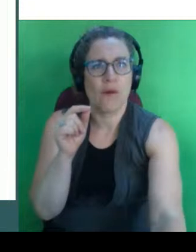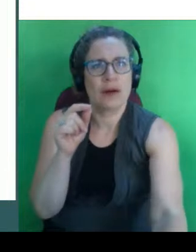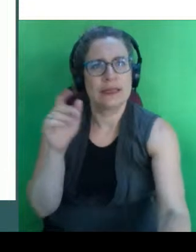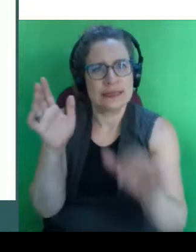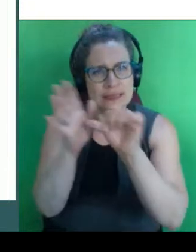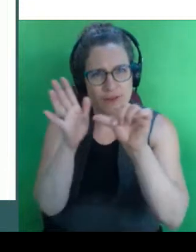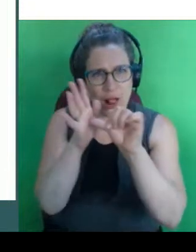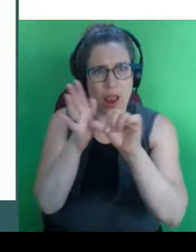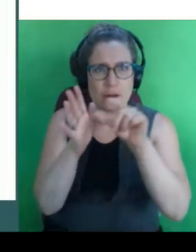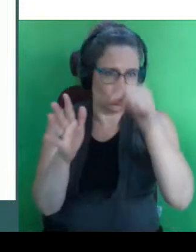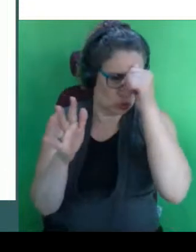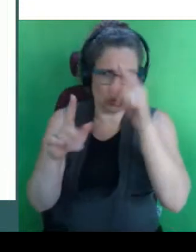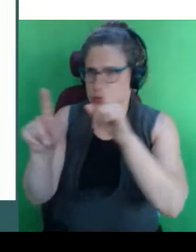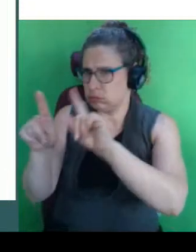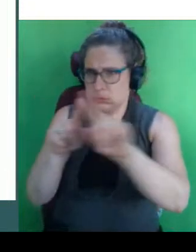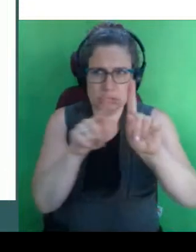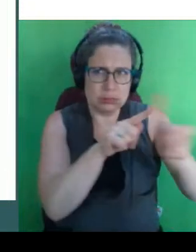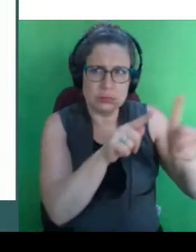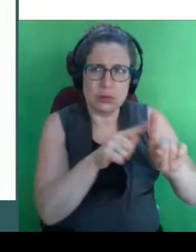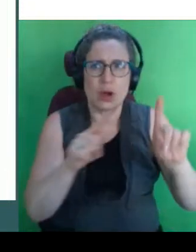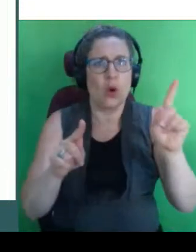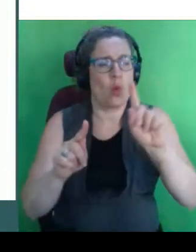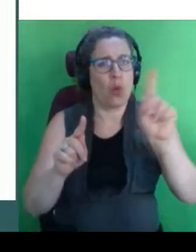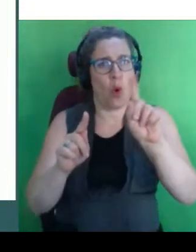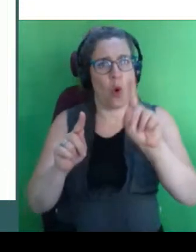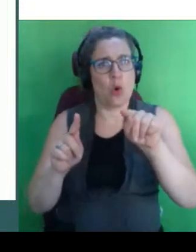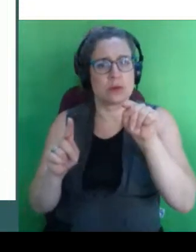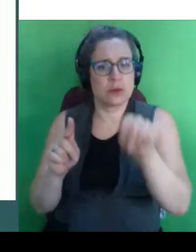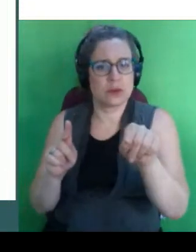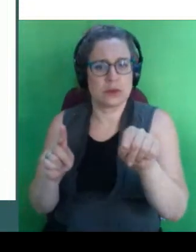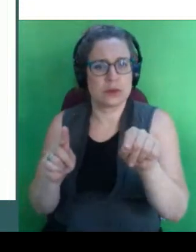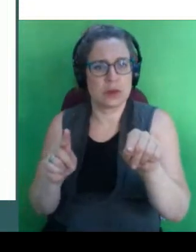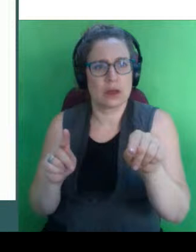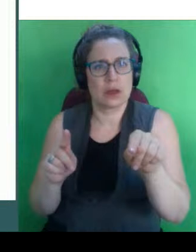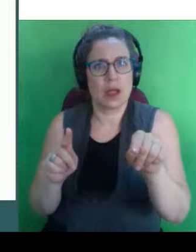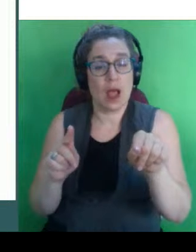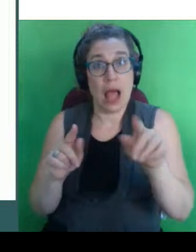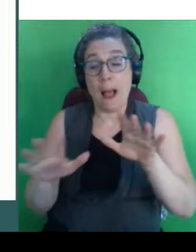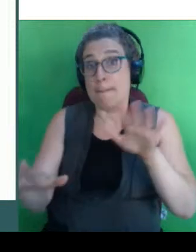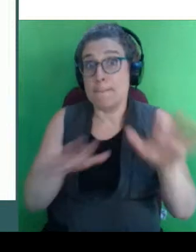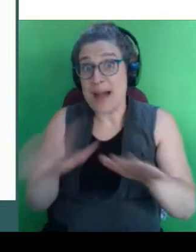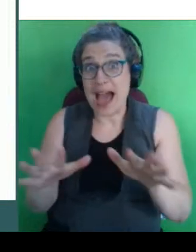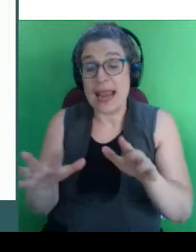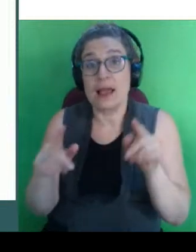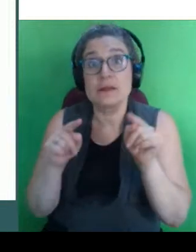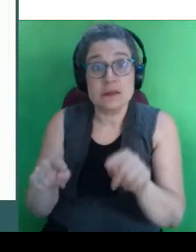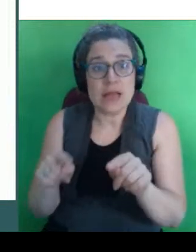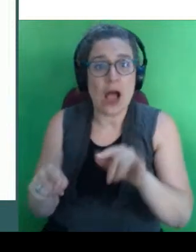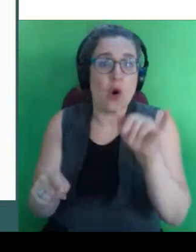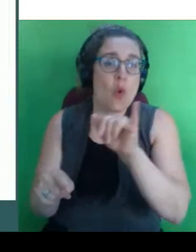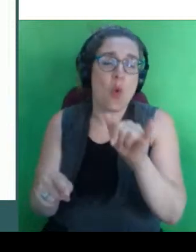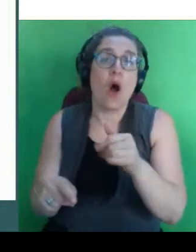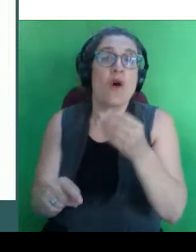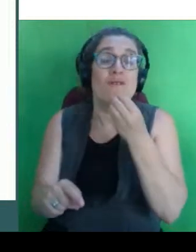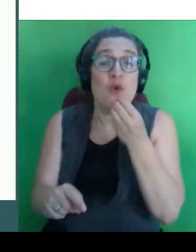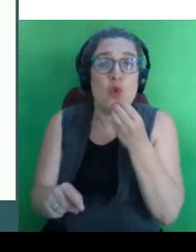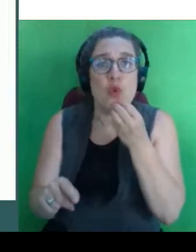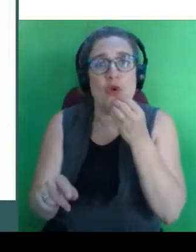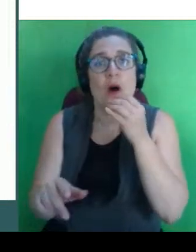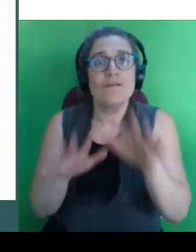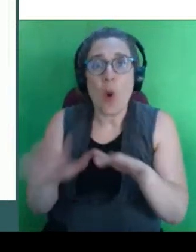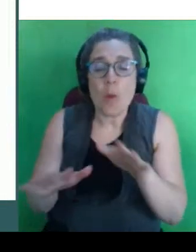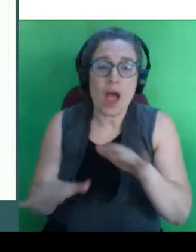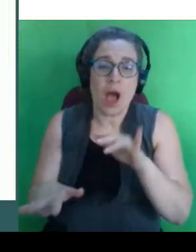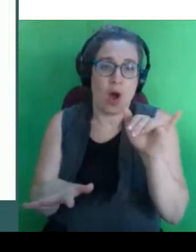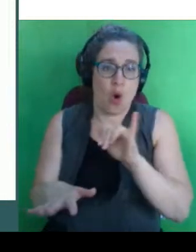differentiate between a panic attack or a food phobia or anxiety and an